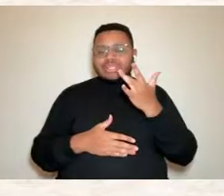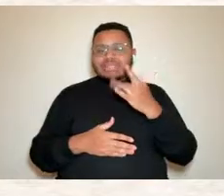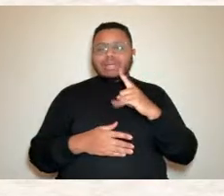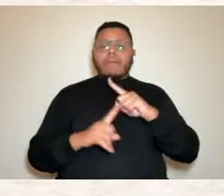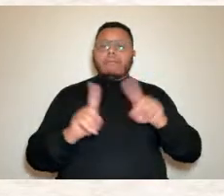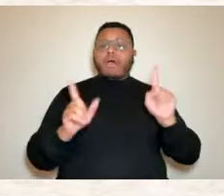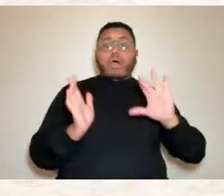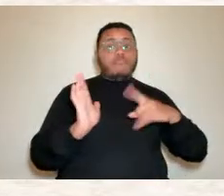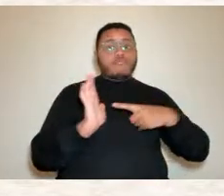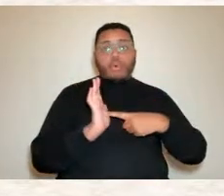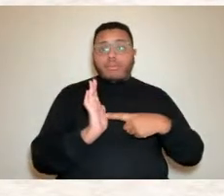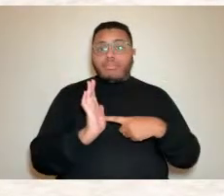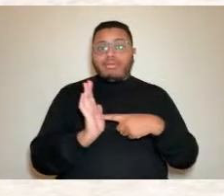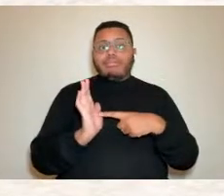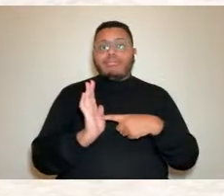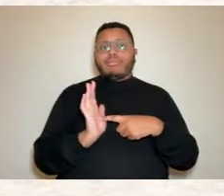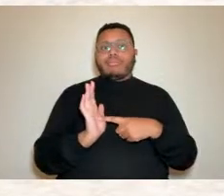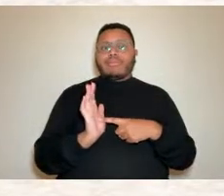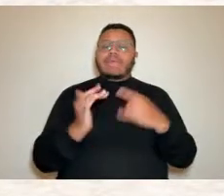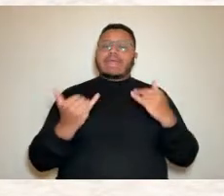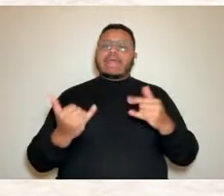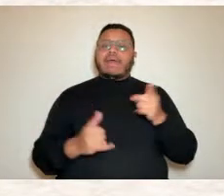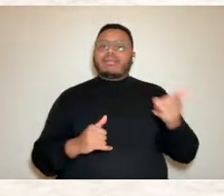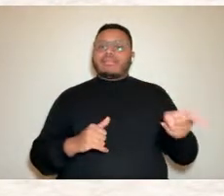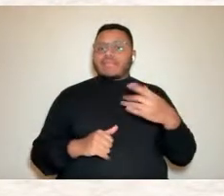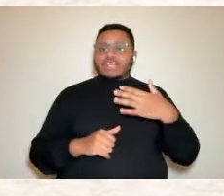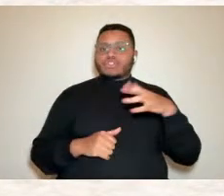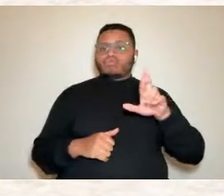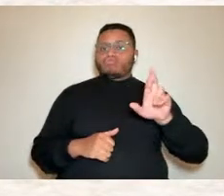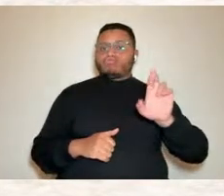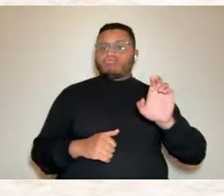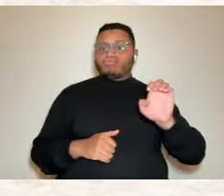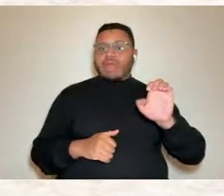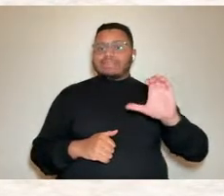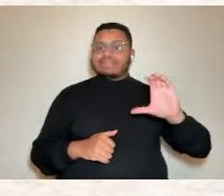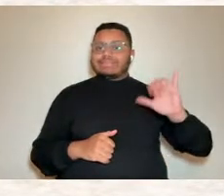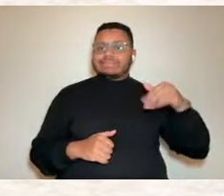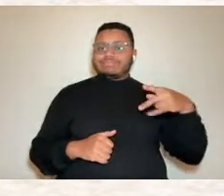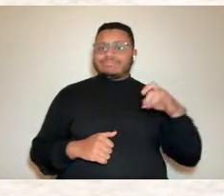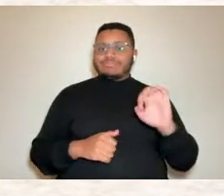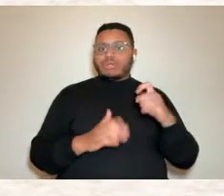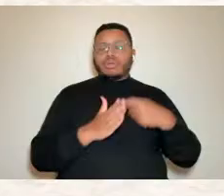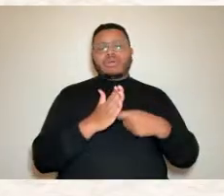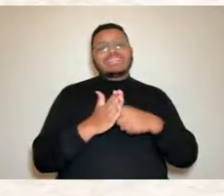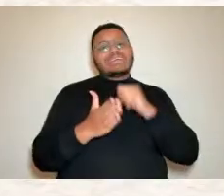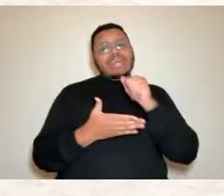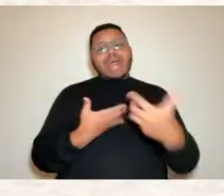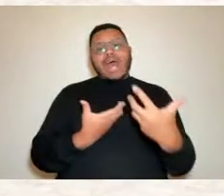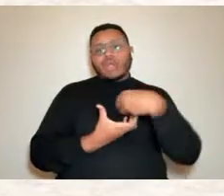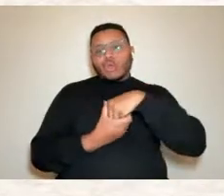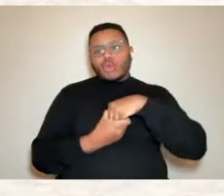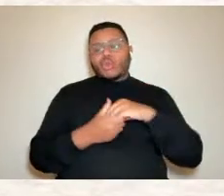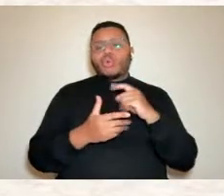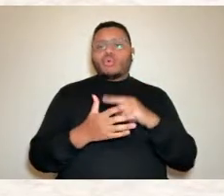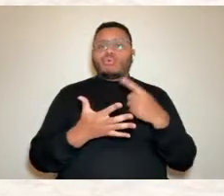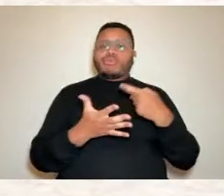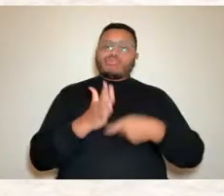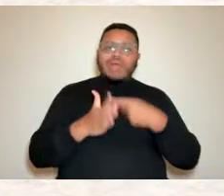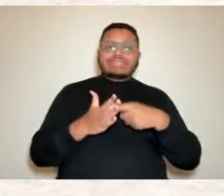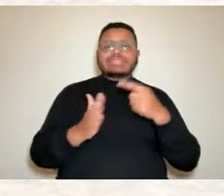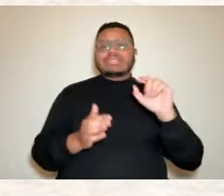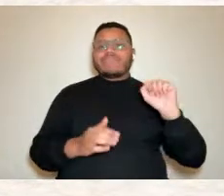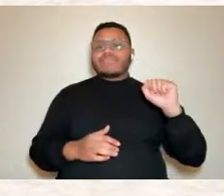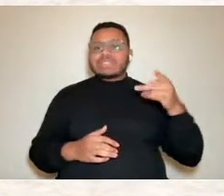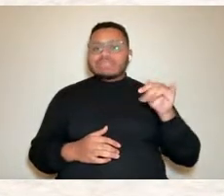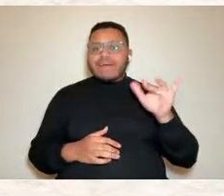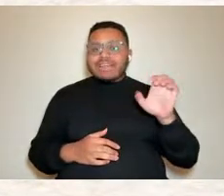affordable. Um, Now, this recipe, the price does not include the spices I already had at home, and I already had some